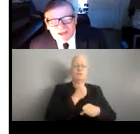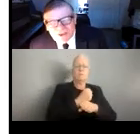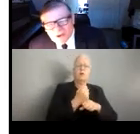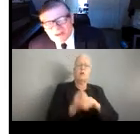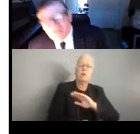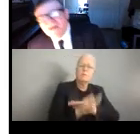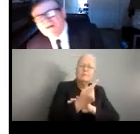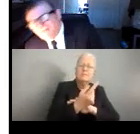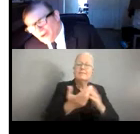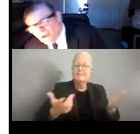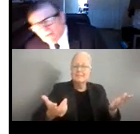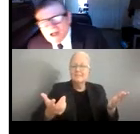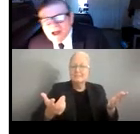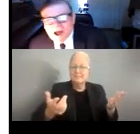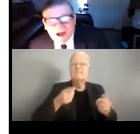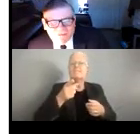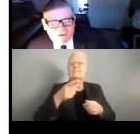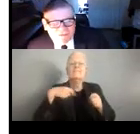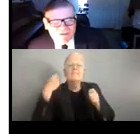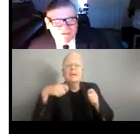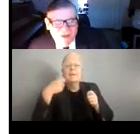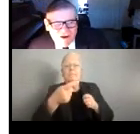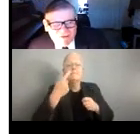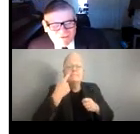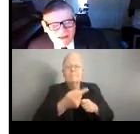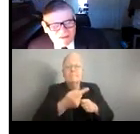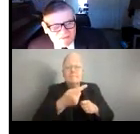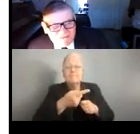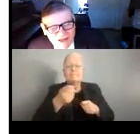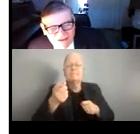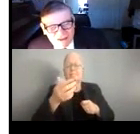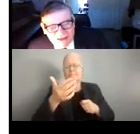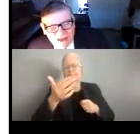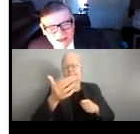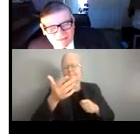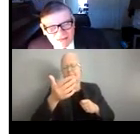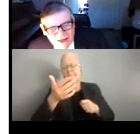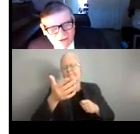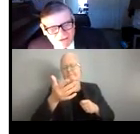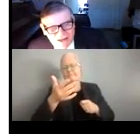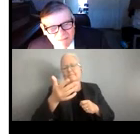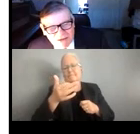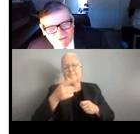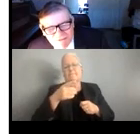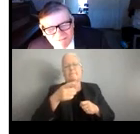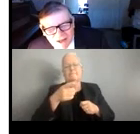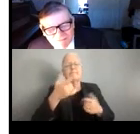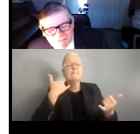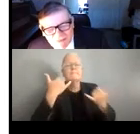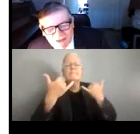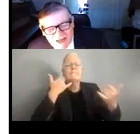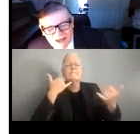we saw in the film from Safari, the telecoms company